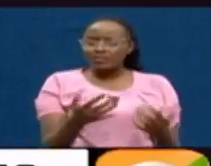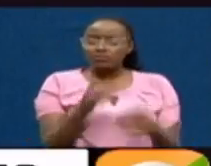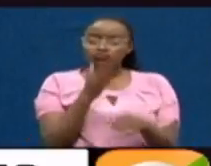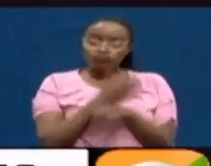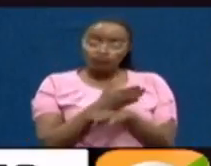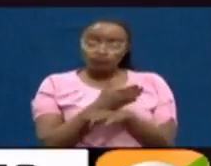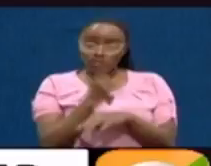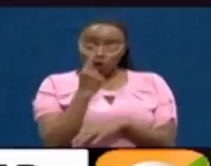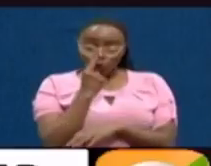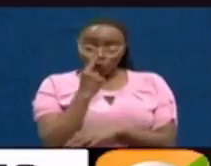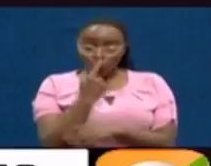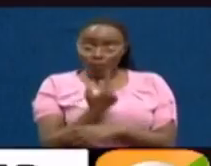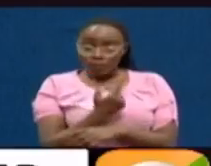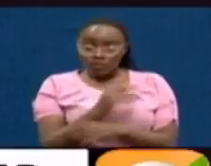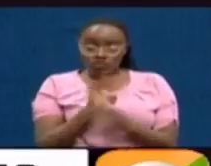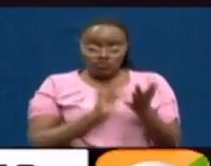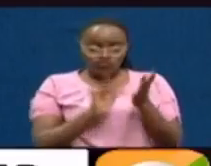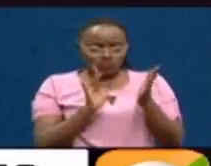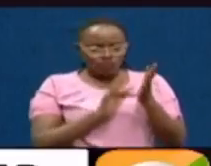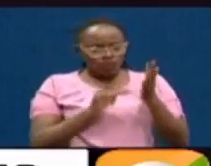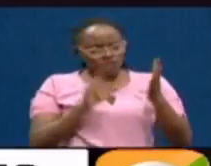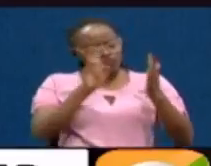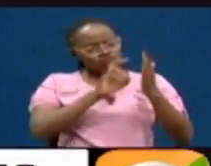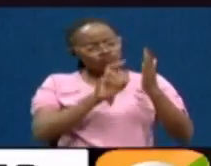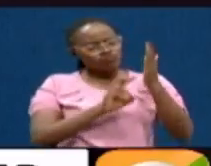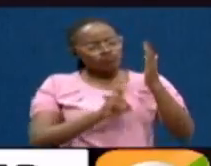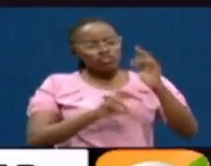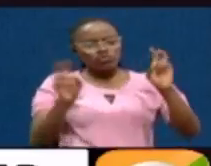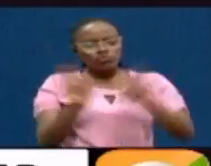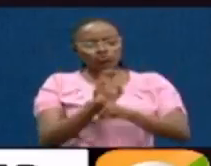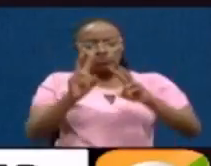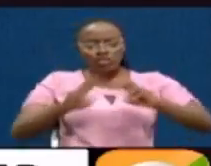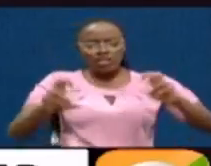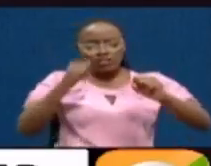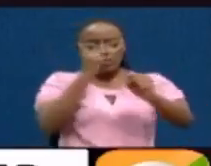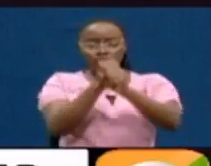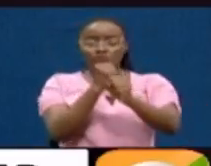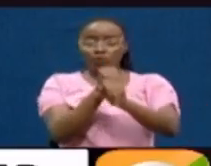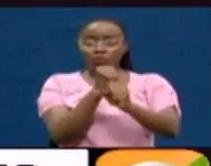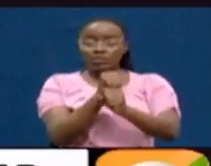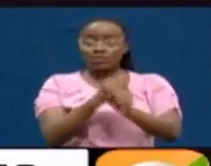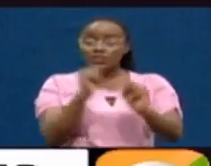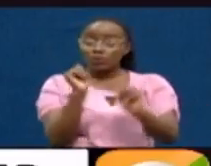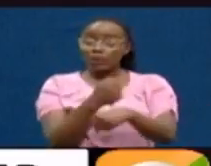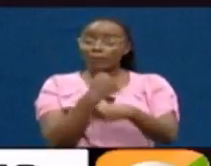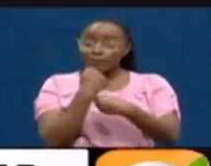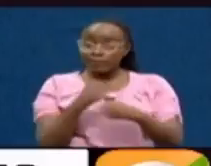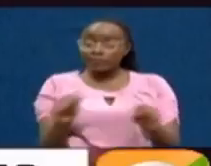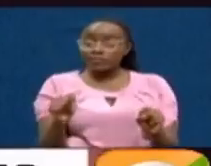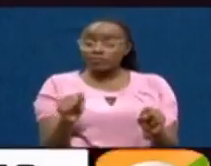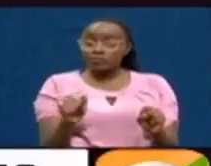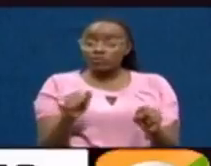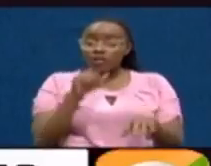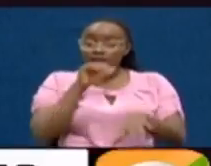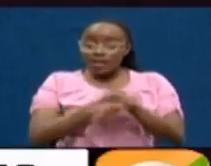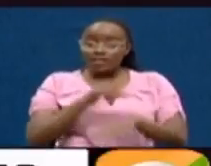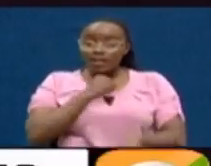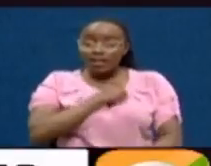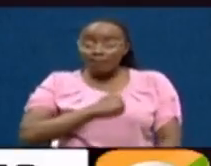home and you're browsing and you're looking for jobs. It has gotten to a point you can't, even getting an